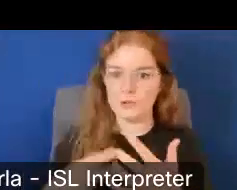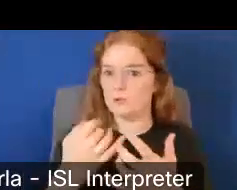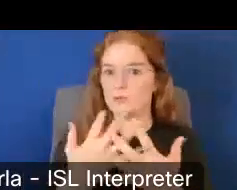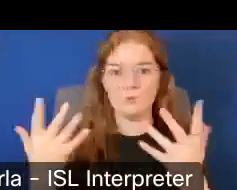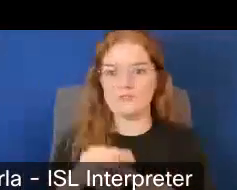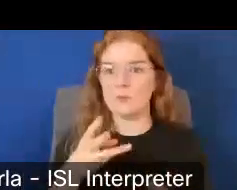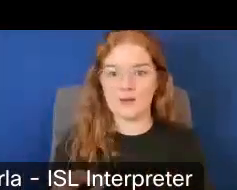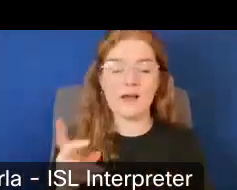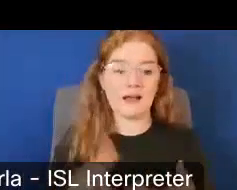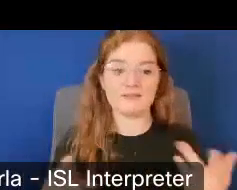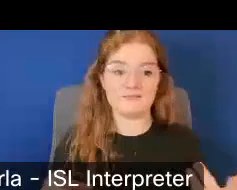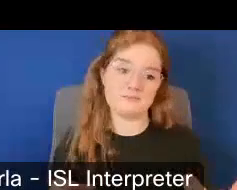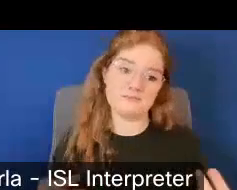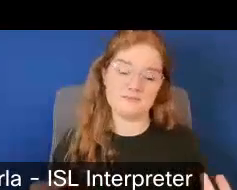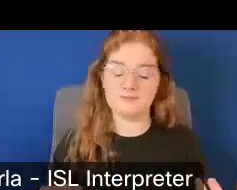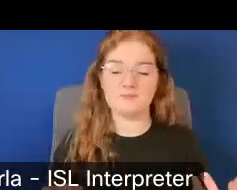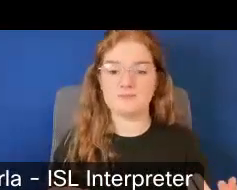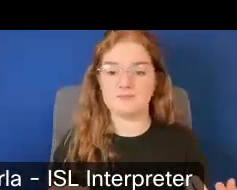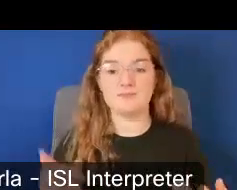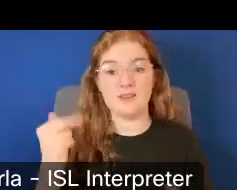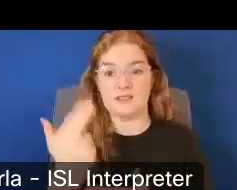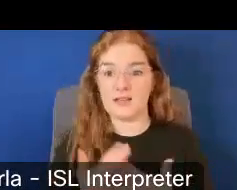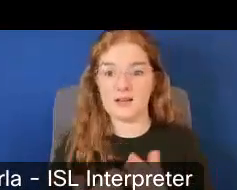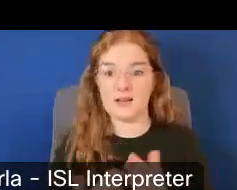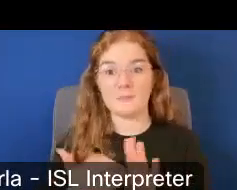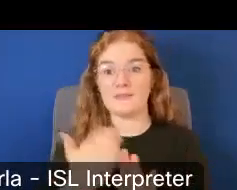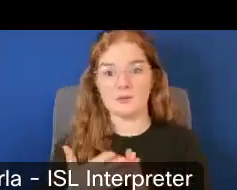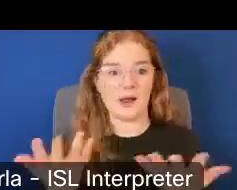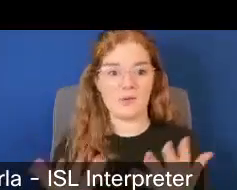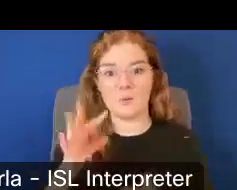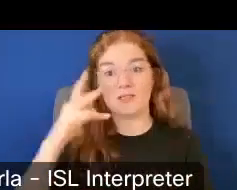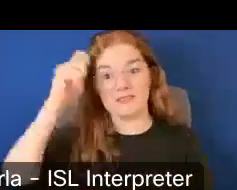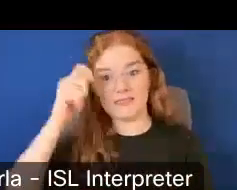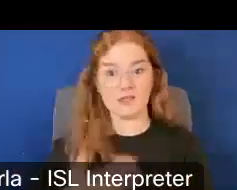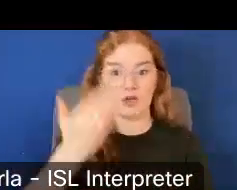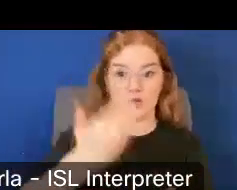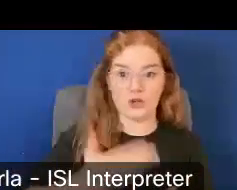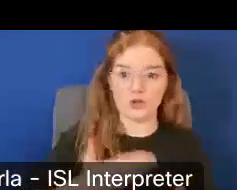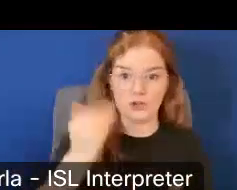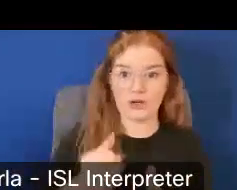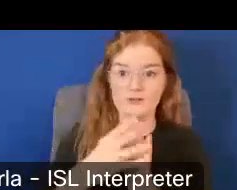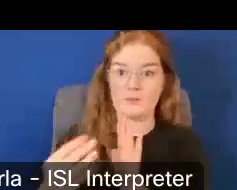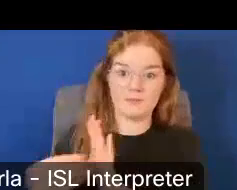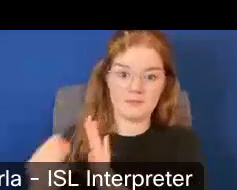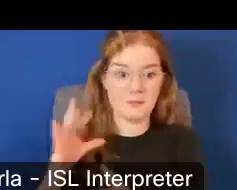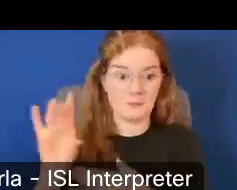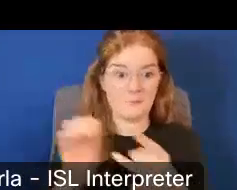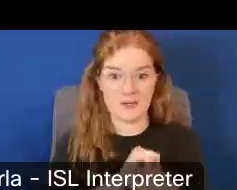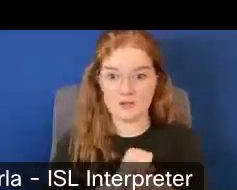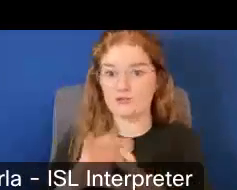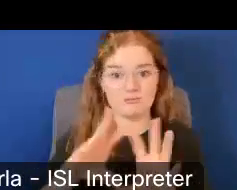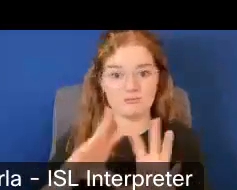And like I said, they're designing and building to test, learn, and iterate, and really to make things